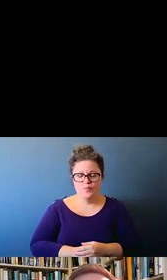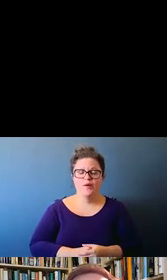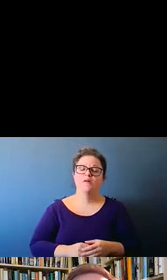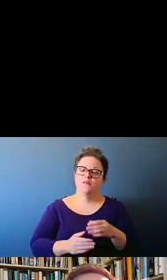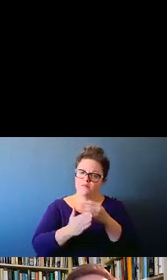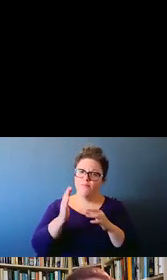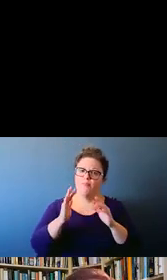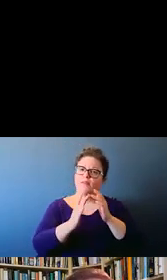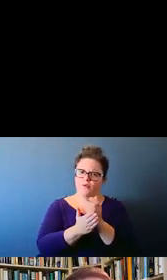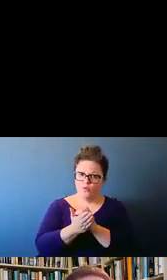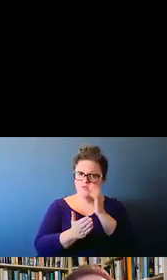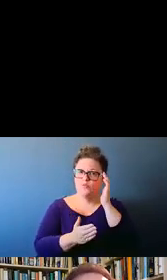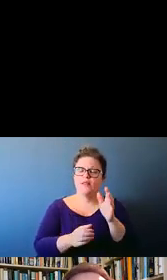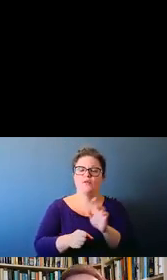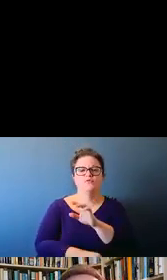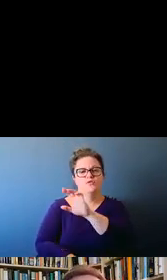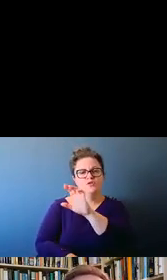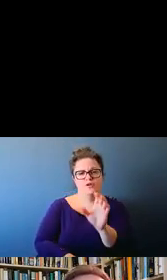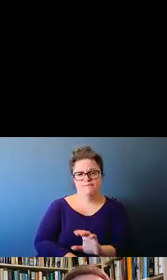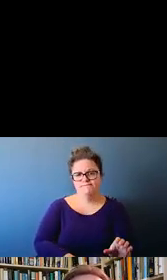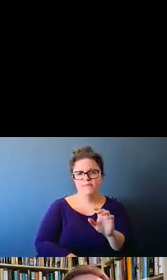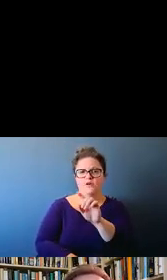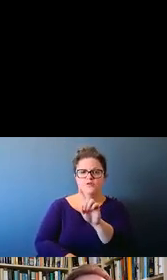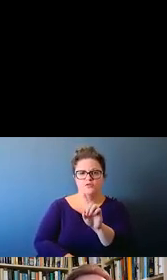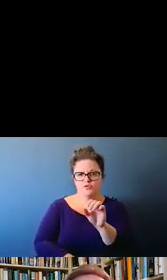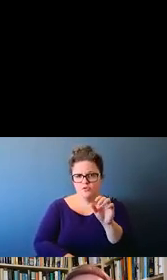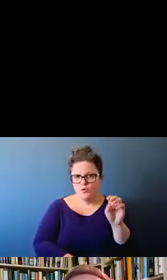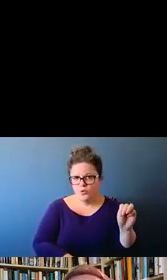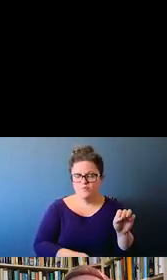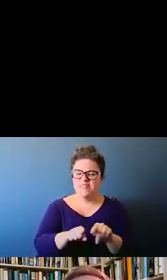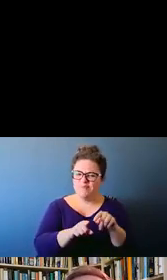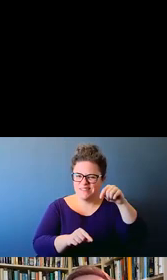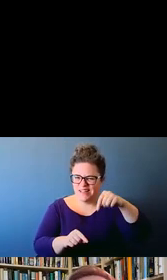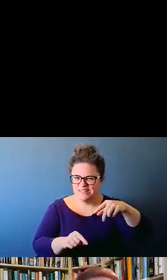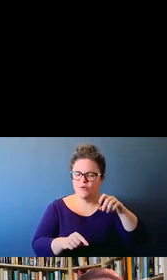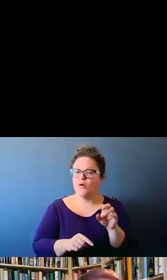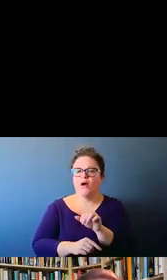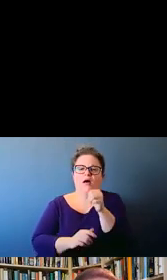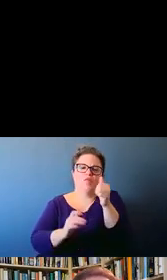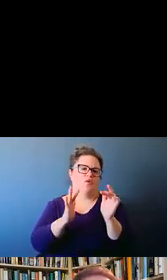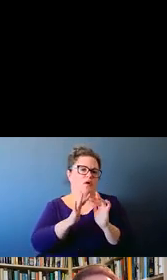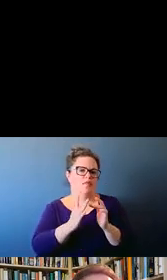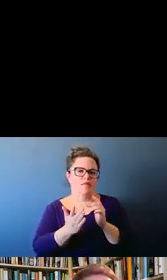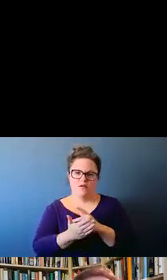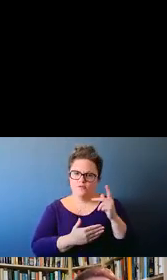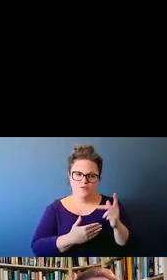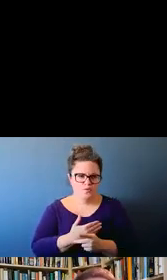Zoom like this or other online tools that we have. And this